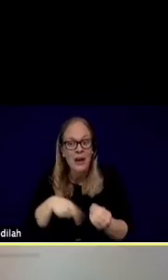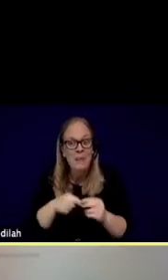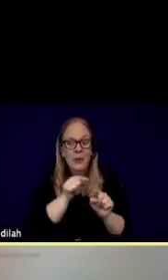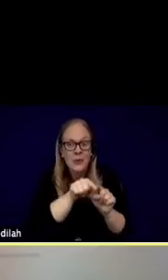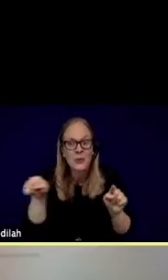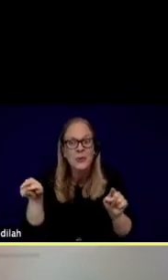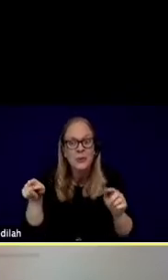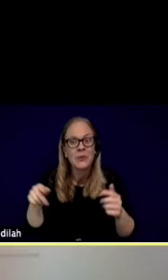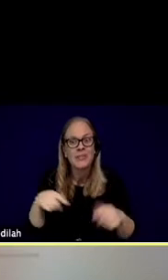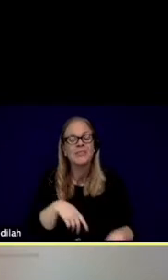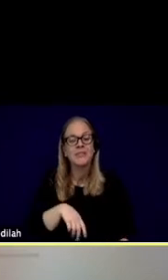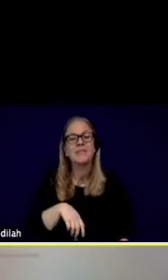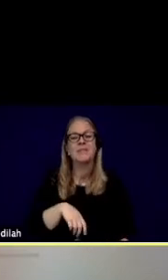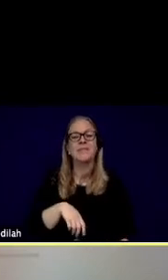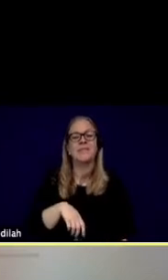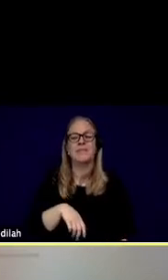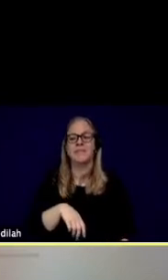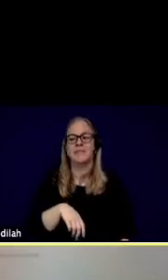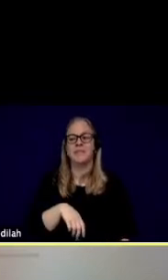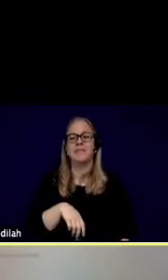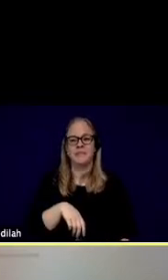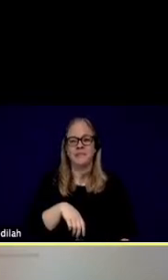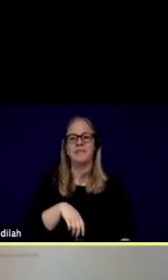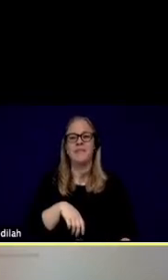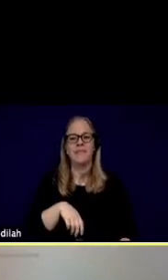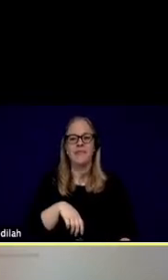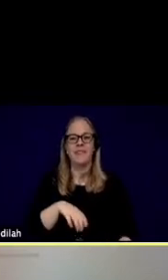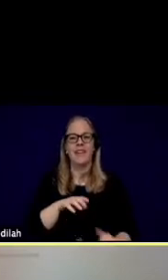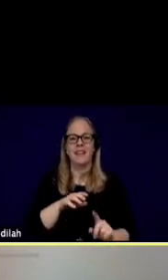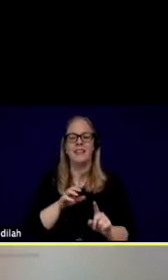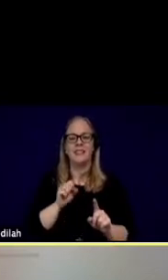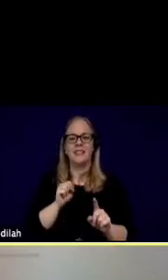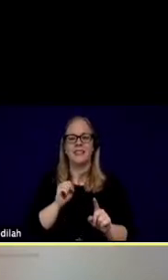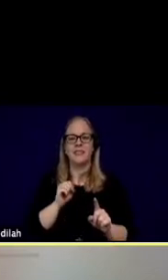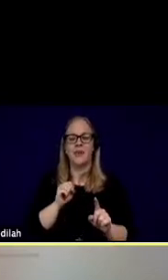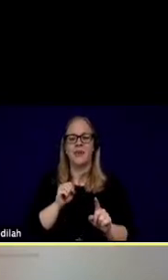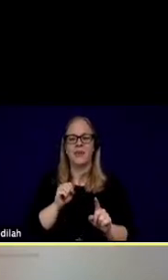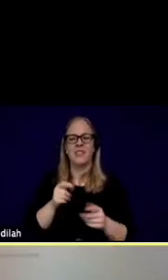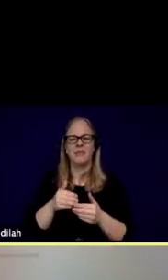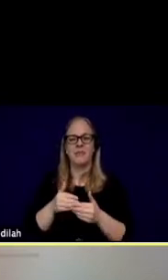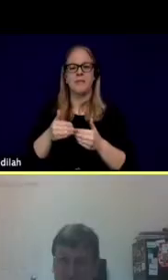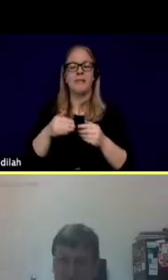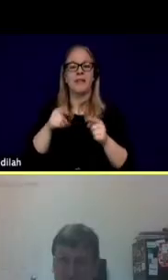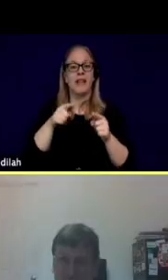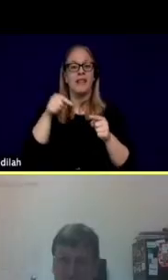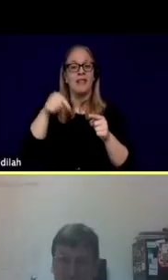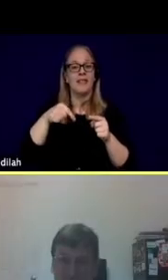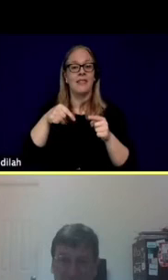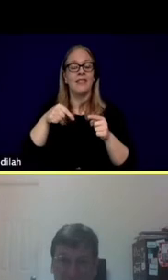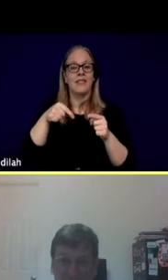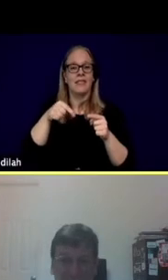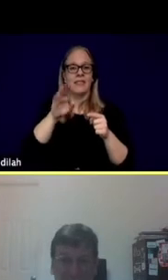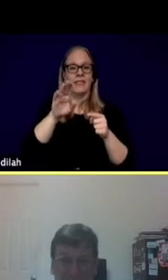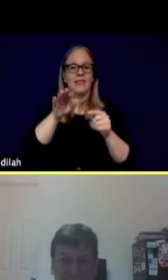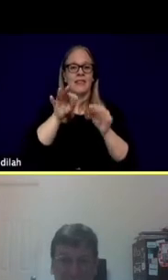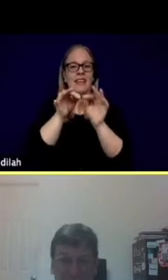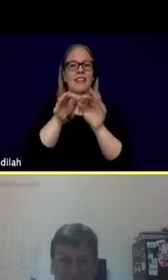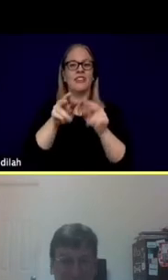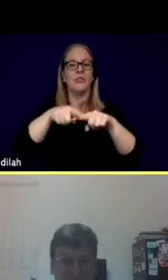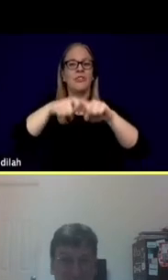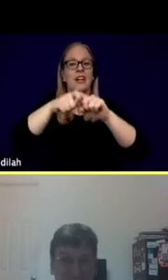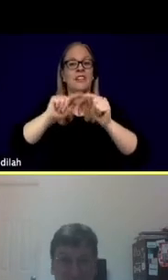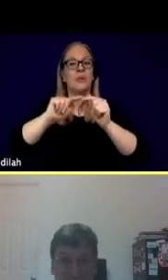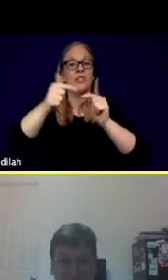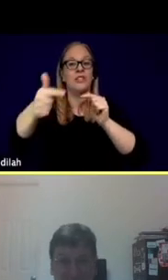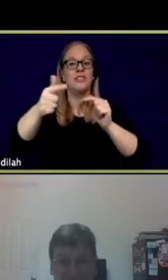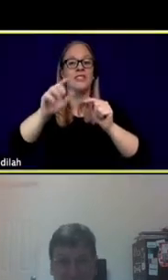So this slide is showing where we were a long time ago and how far we come. This is a